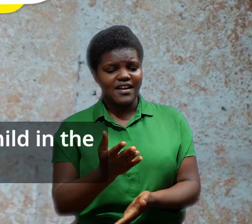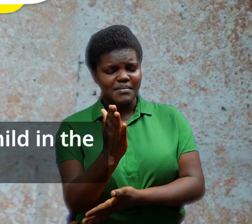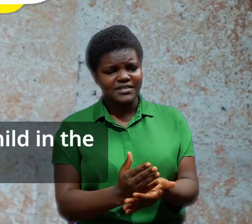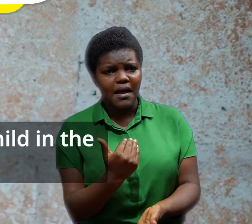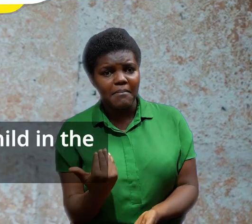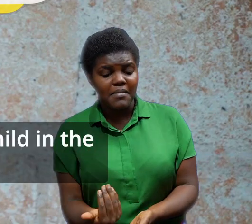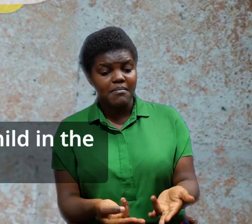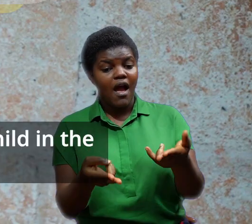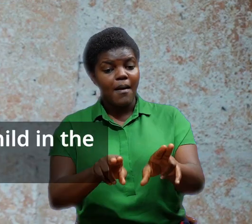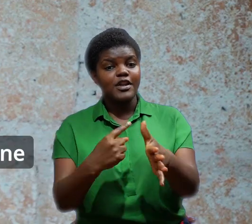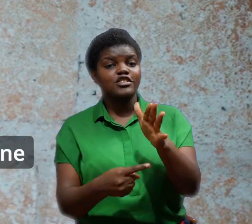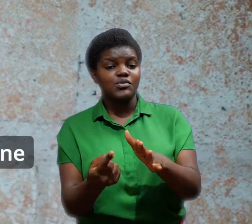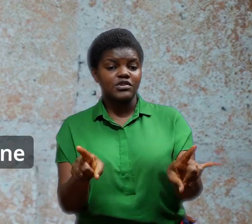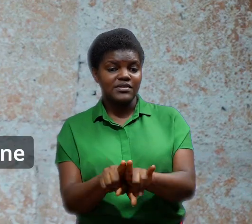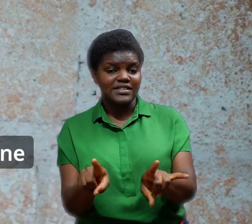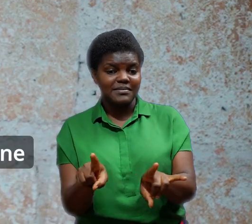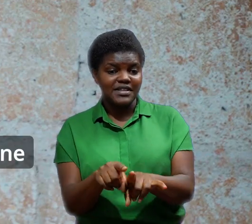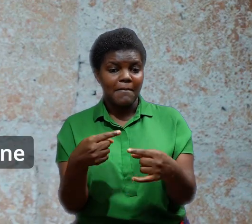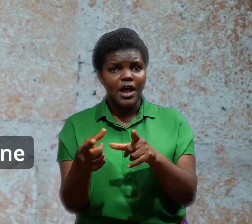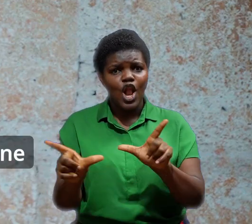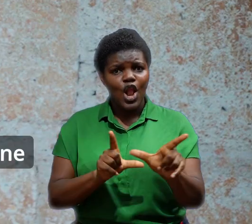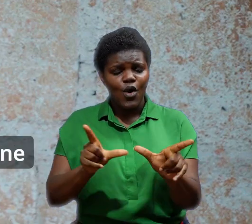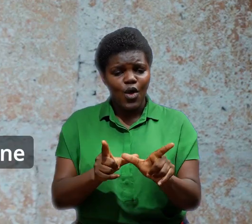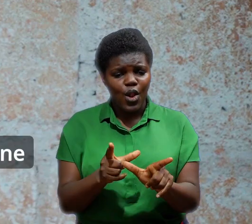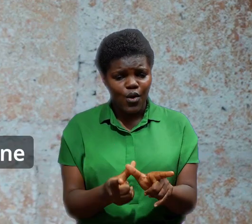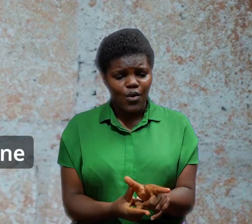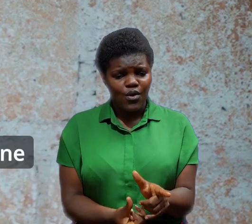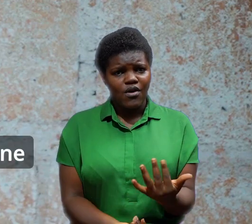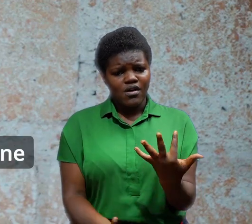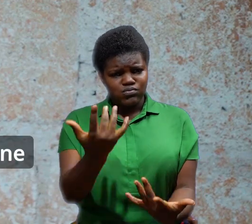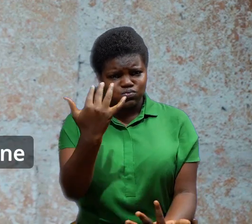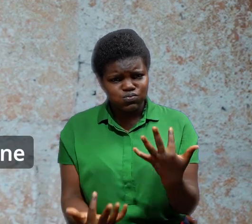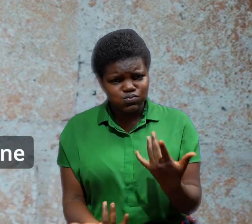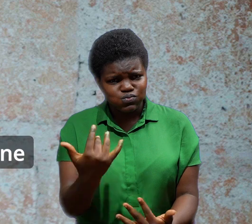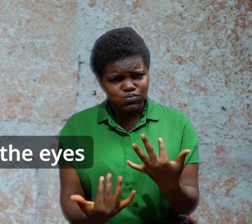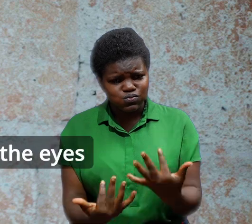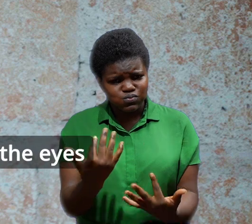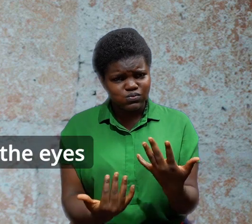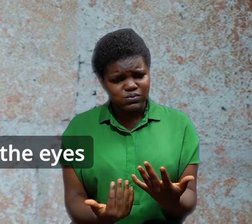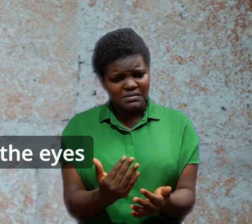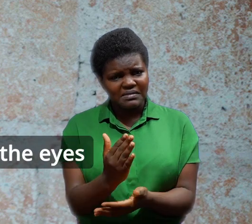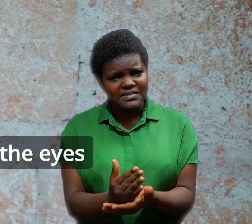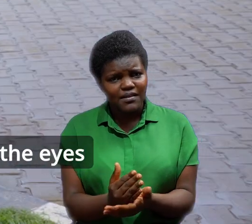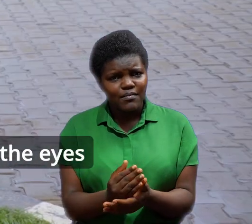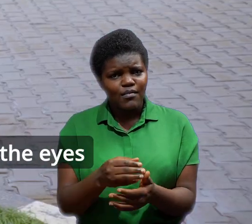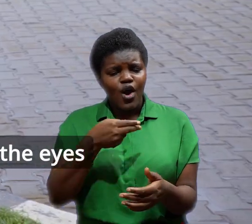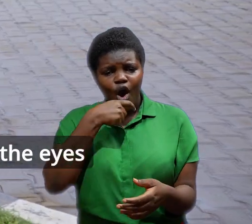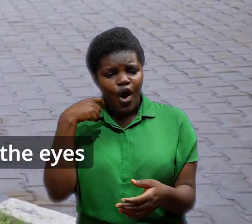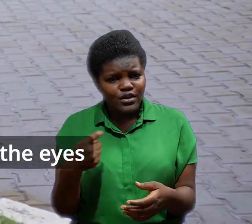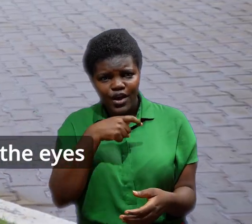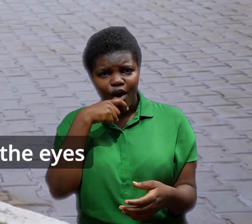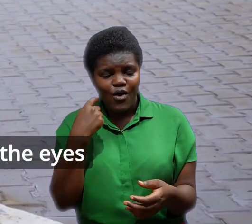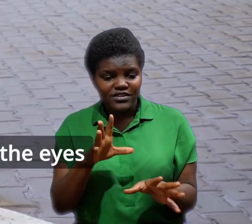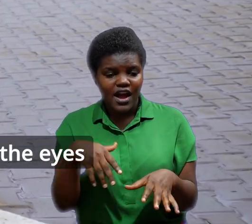n'omwana omulala gwe kyabaako ekyo naye bamuteekamu eddagala lya habo waliwo zino local herbs byoza baba babibugumyako ku